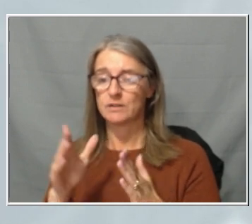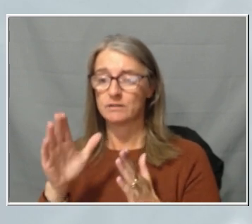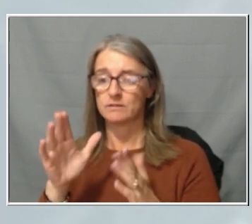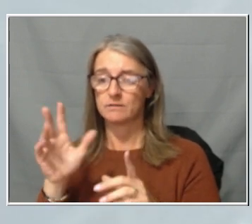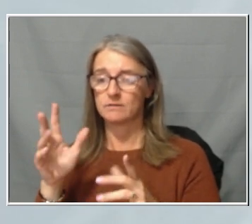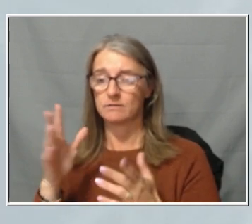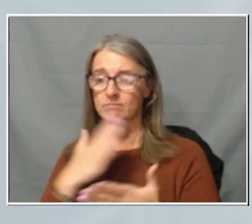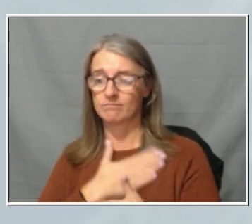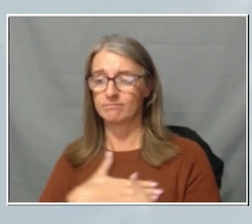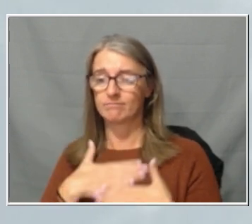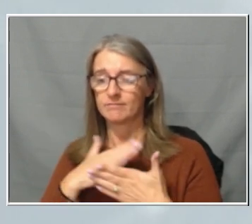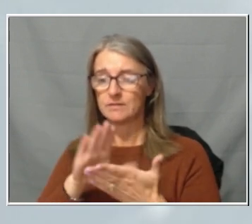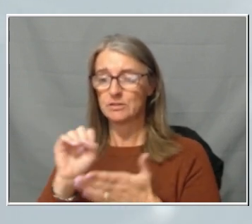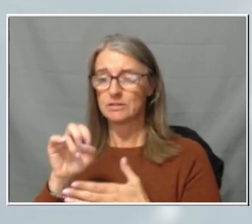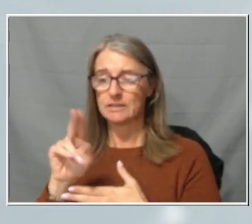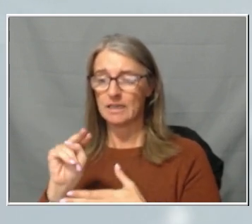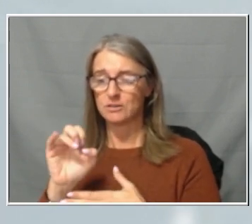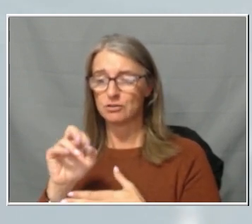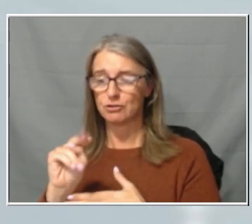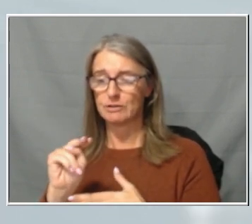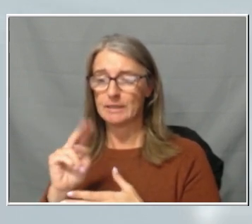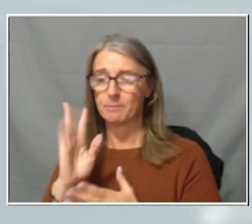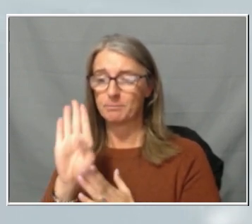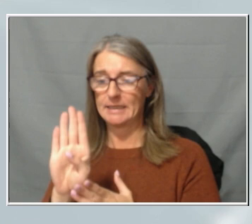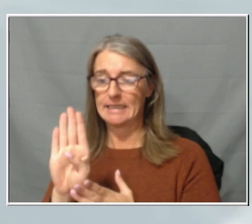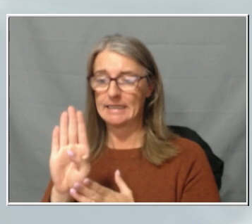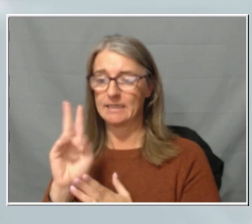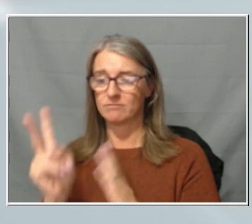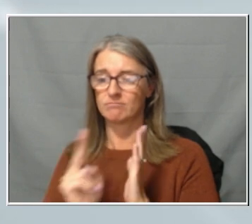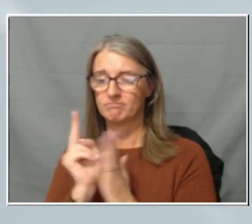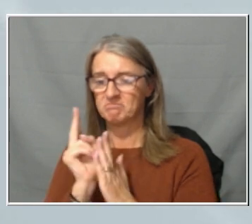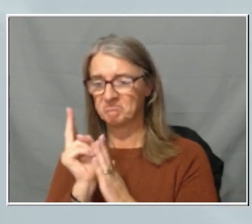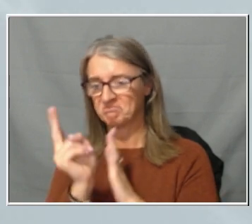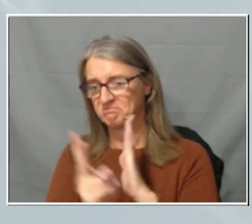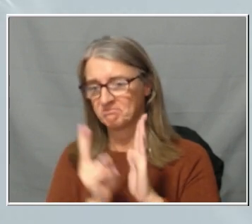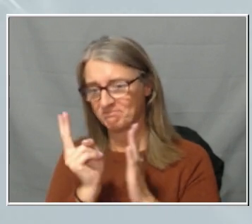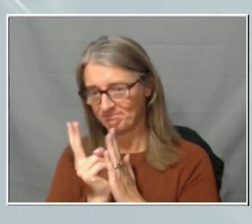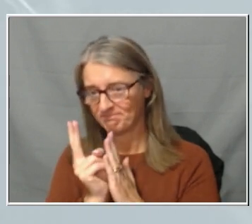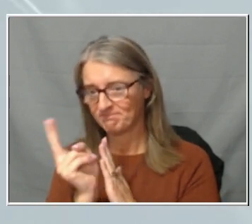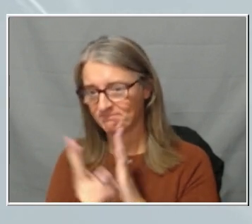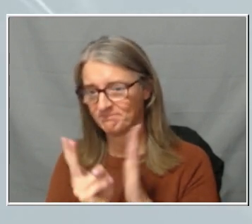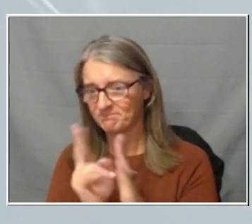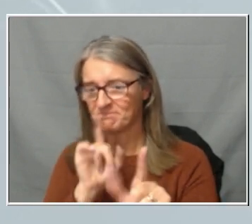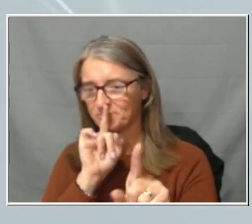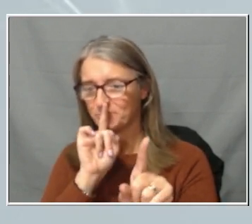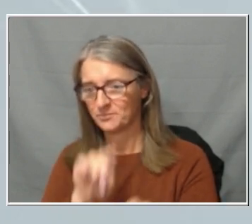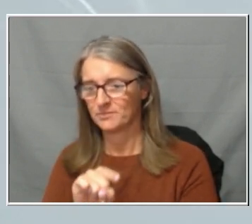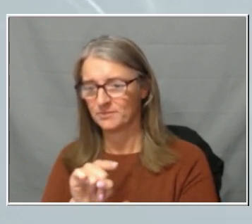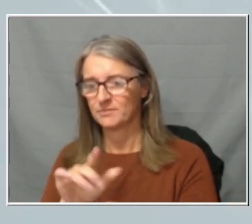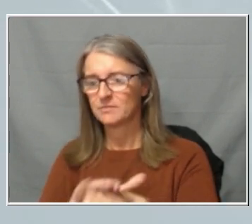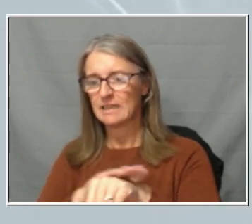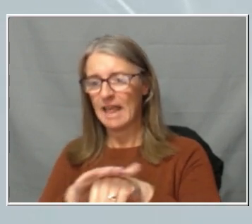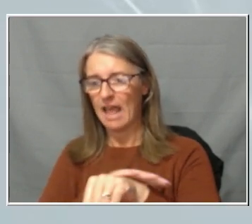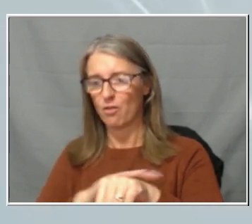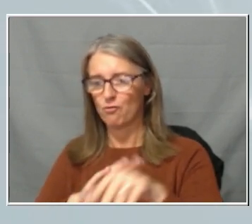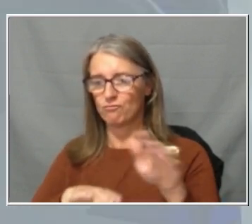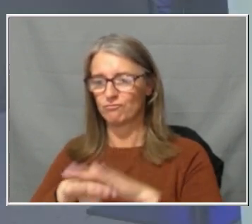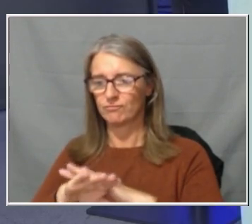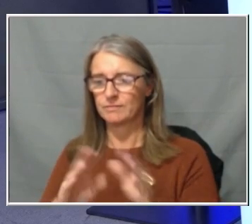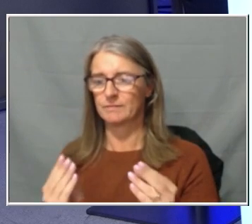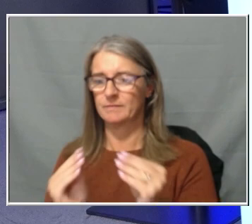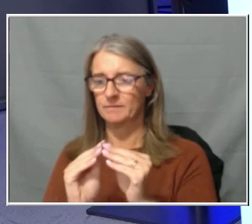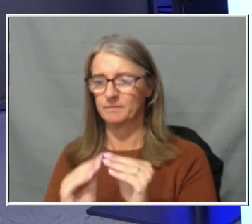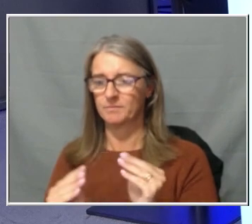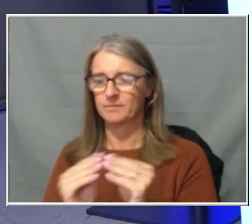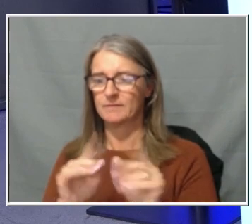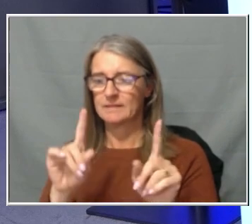As Dr. Selby said, the answer is B, at least every 2 hours when you're outside. So just lather up. You can't do it enough. And you can test your